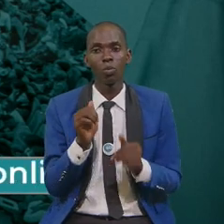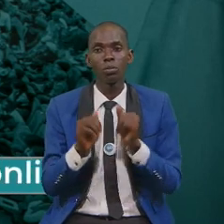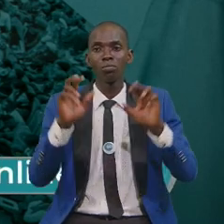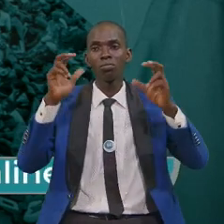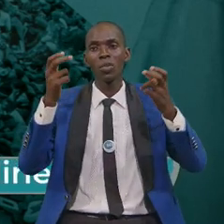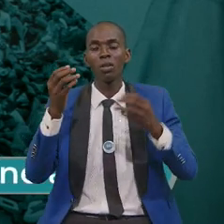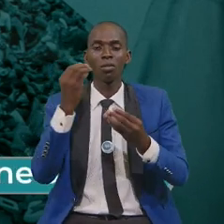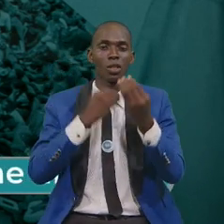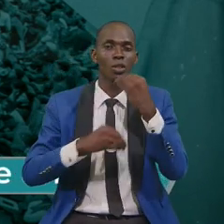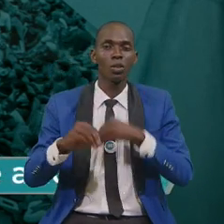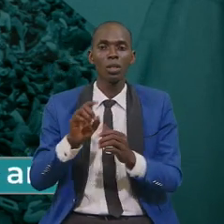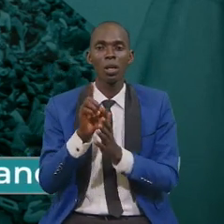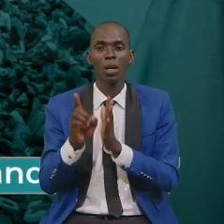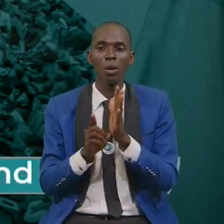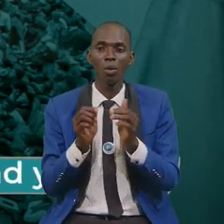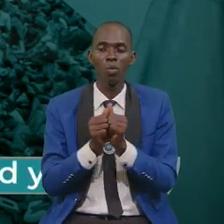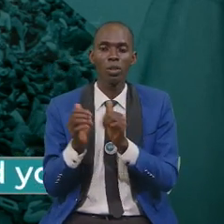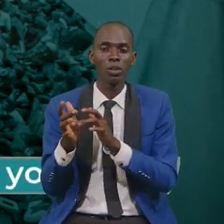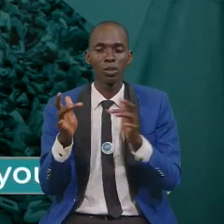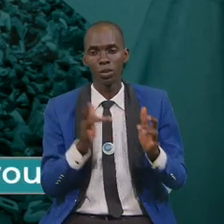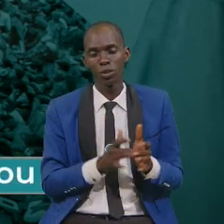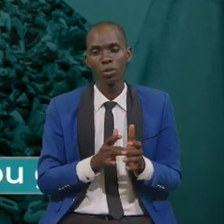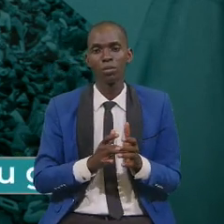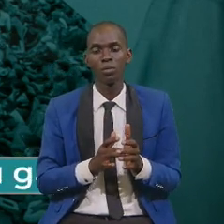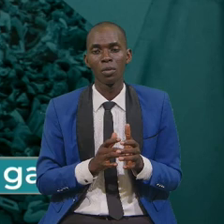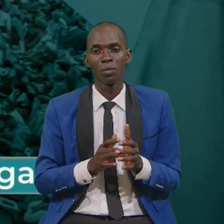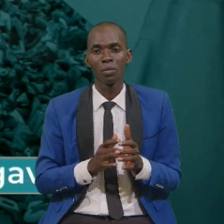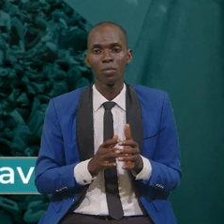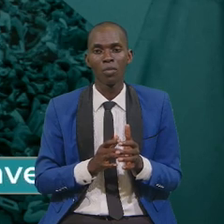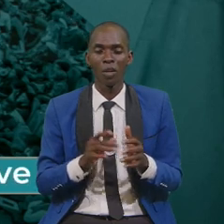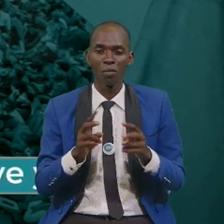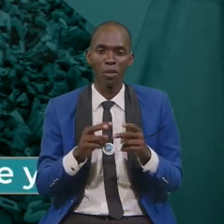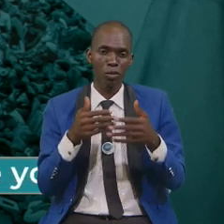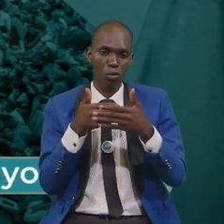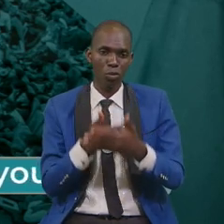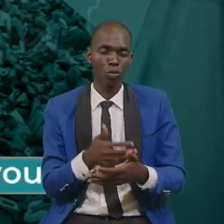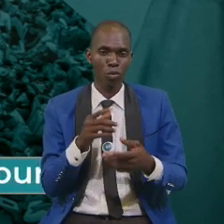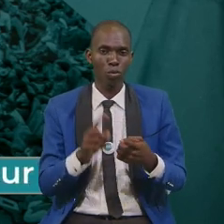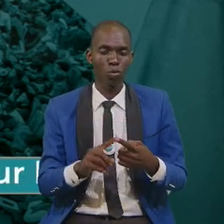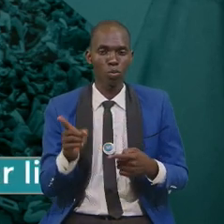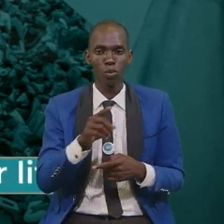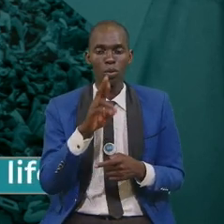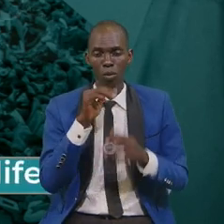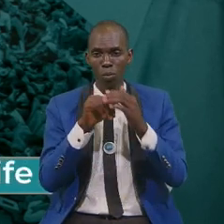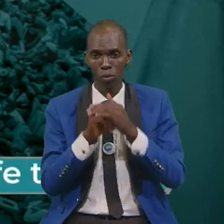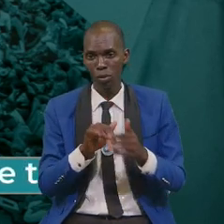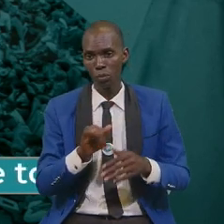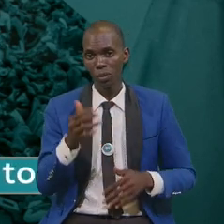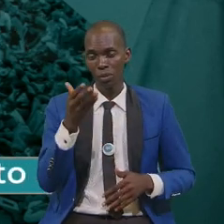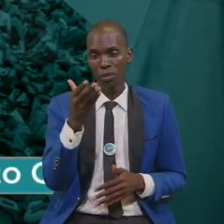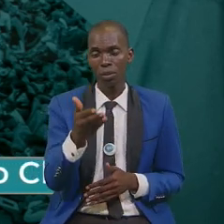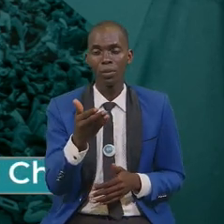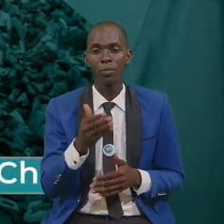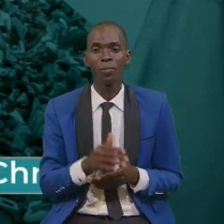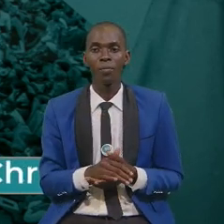in a hall by my left-hand side, which is your own right-hand side. And you'll see the